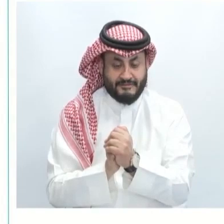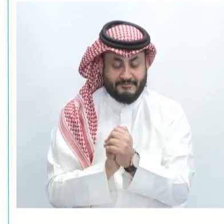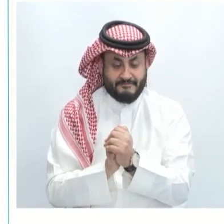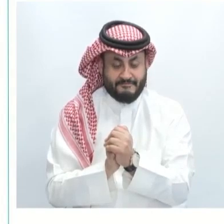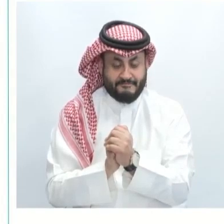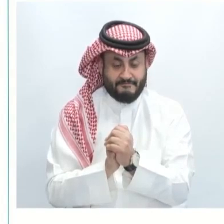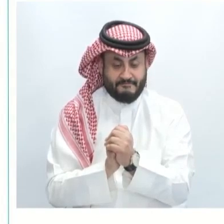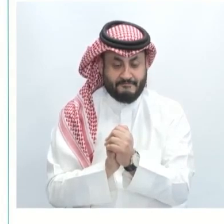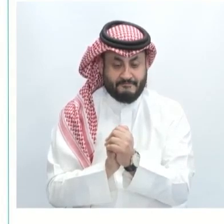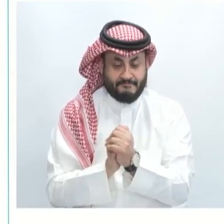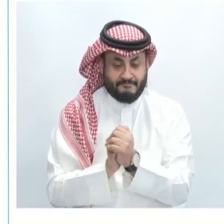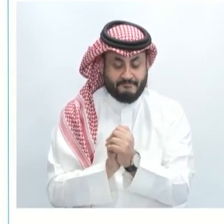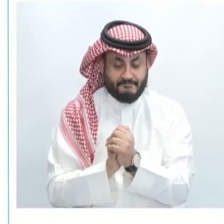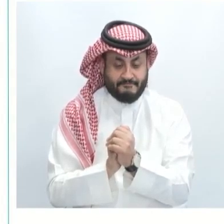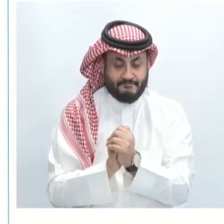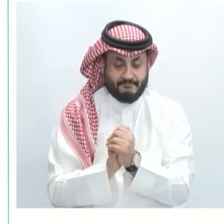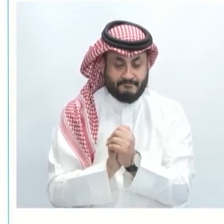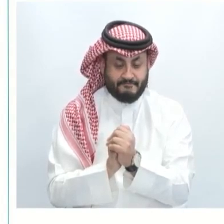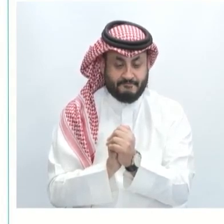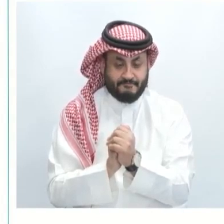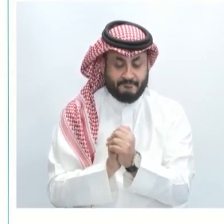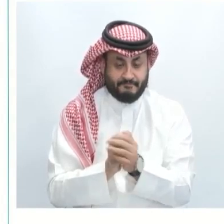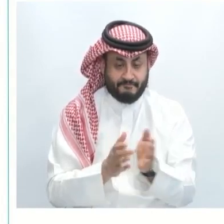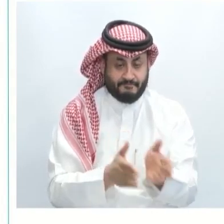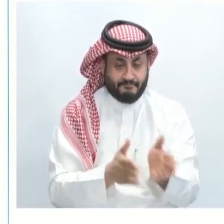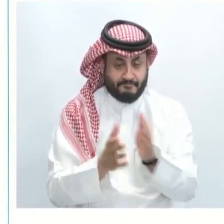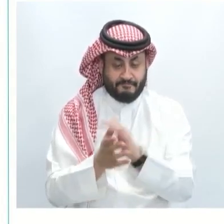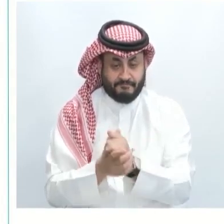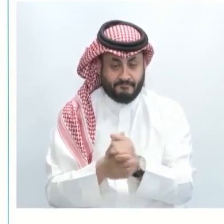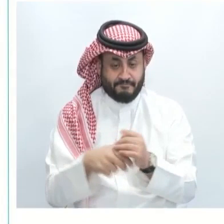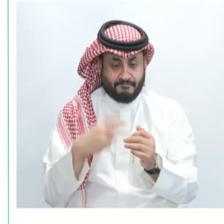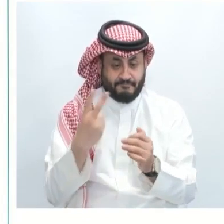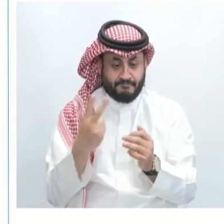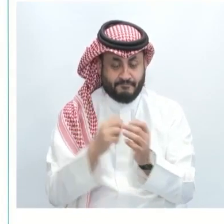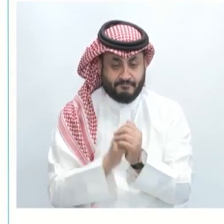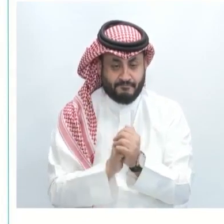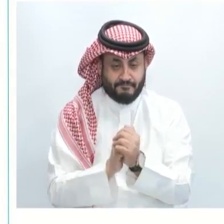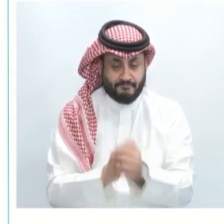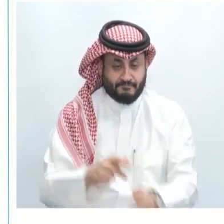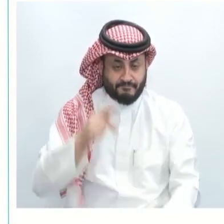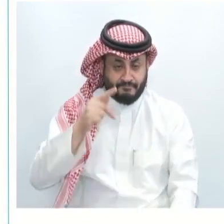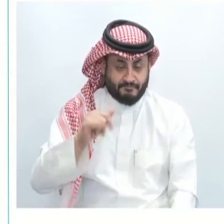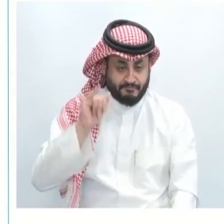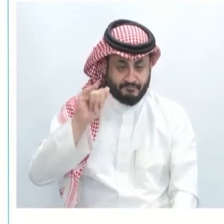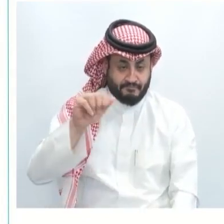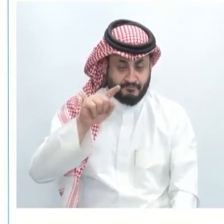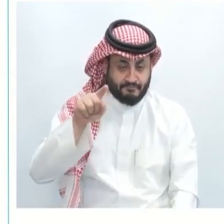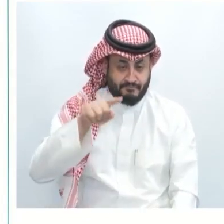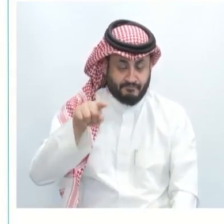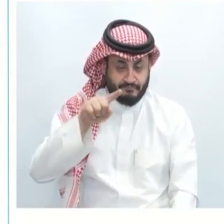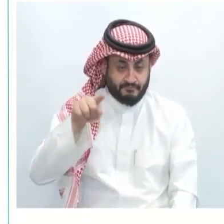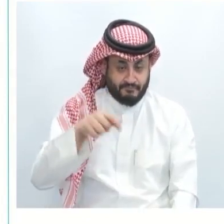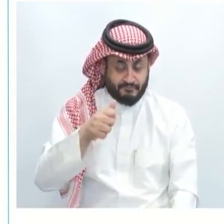Apple. Very good. Now let's move to the second word. The second word we did learn